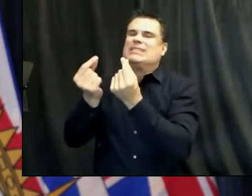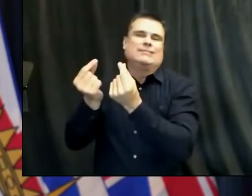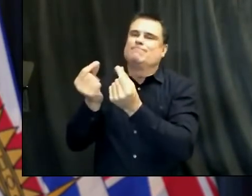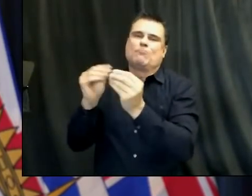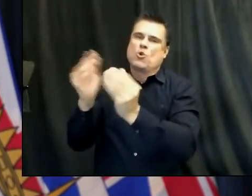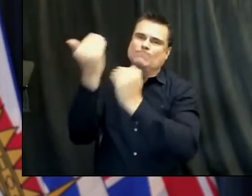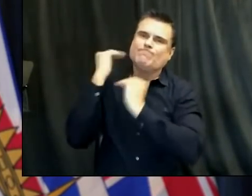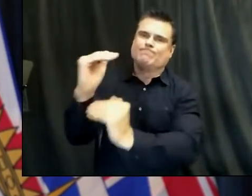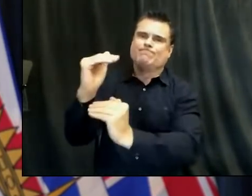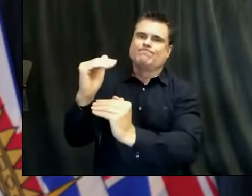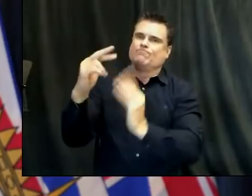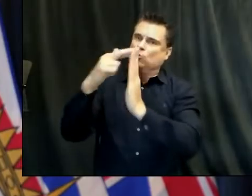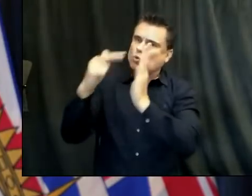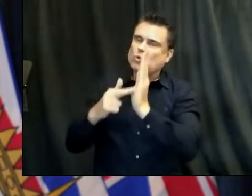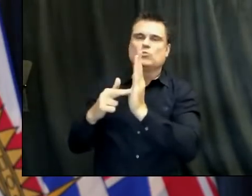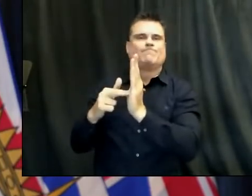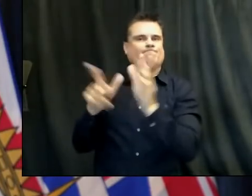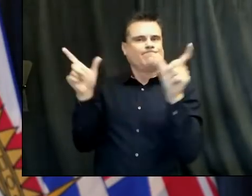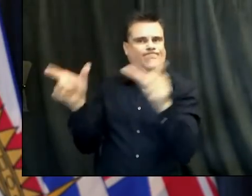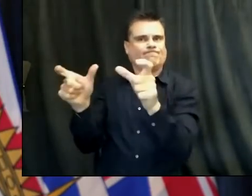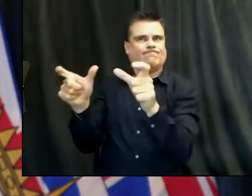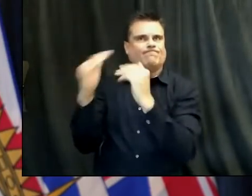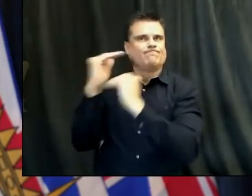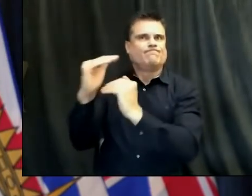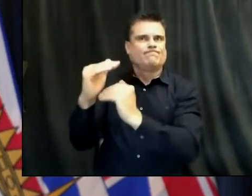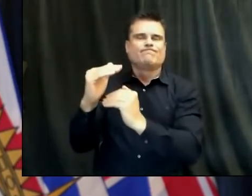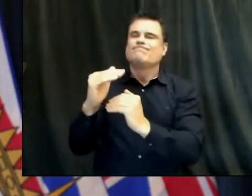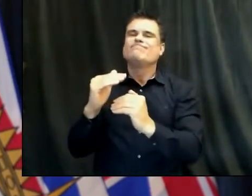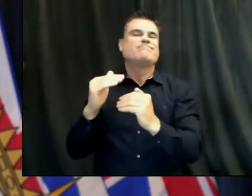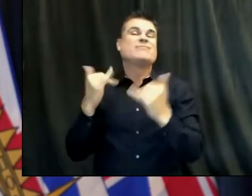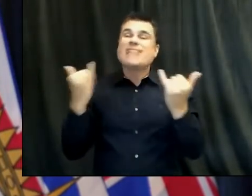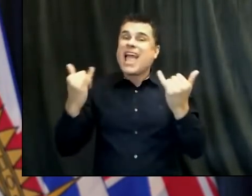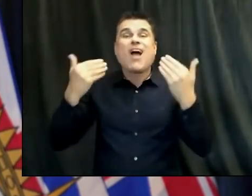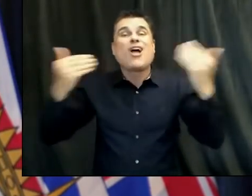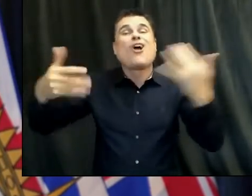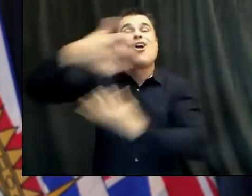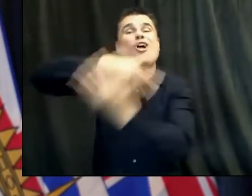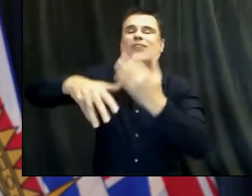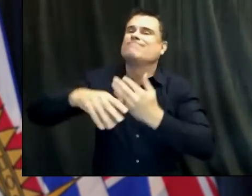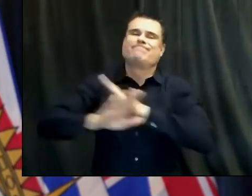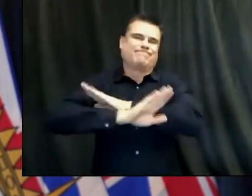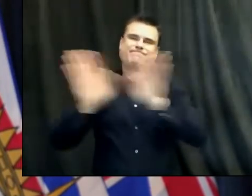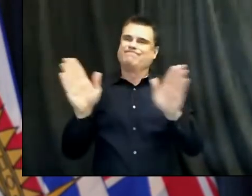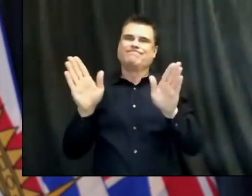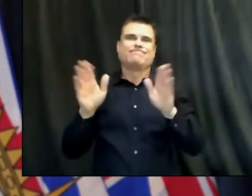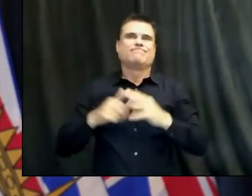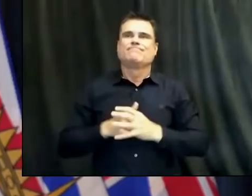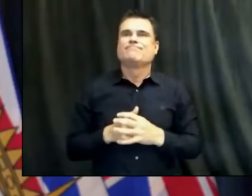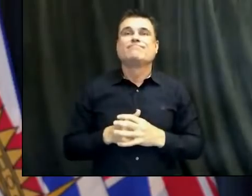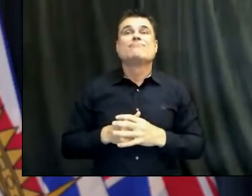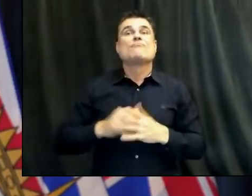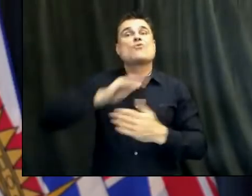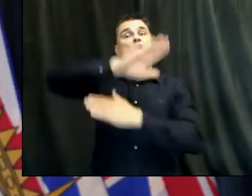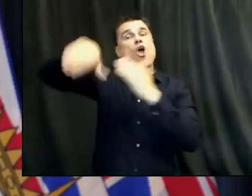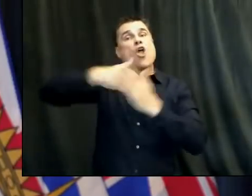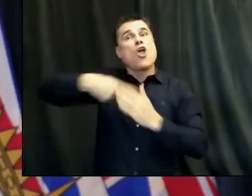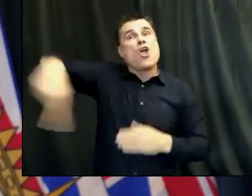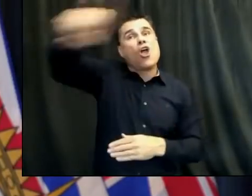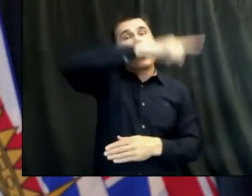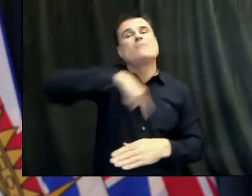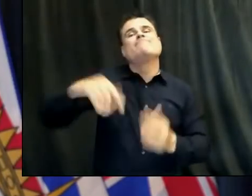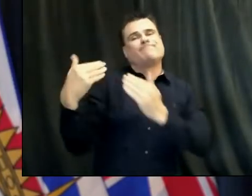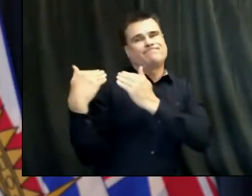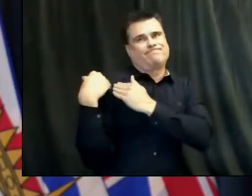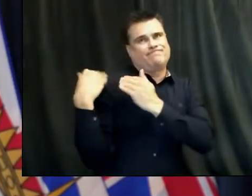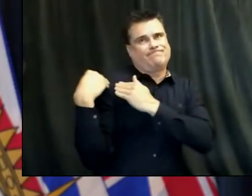ago. And we all need to do our part to bring that community transmission back down, so we can